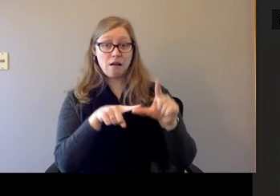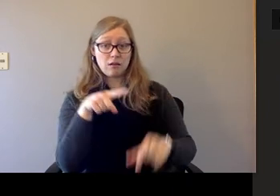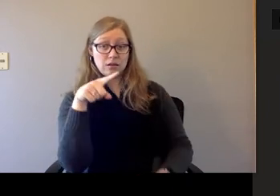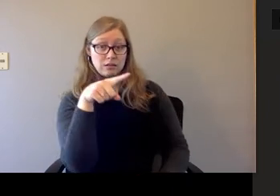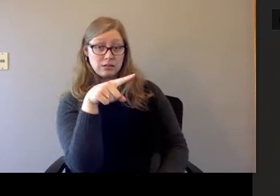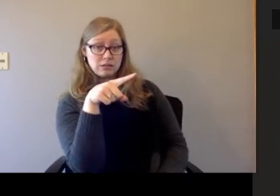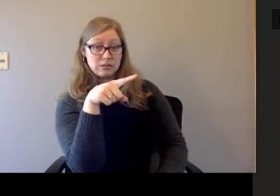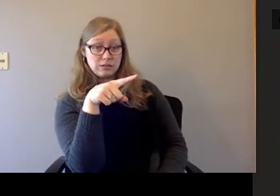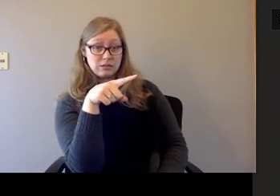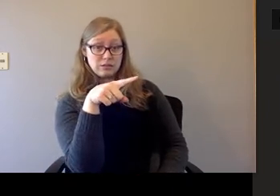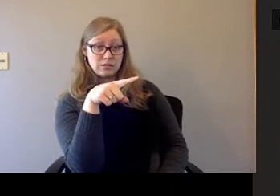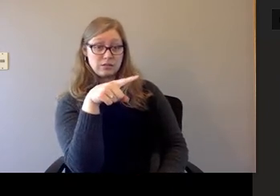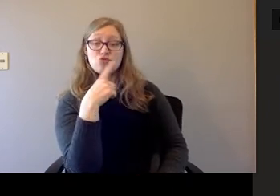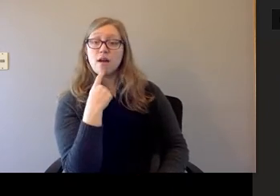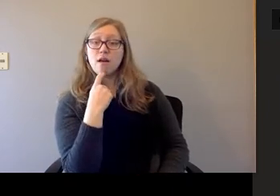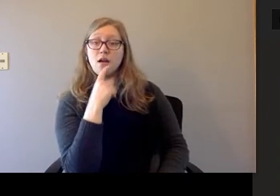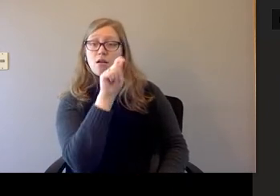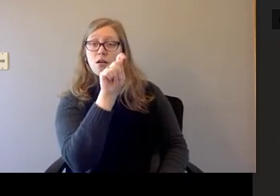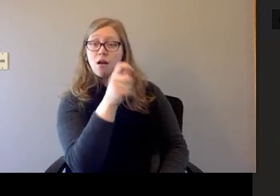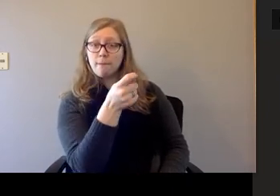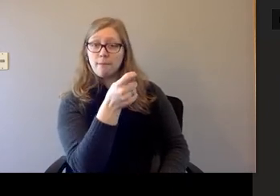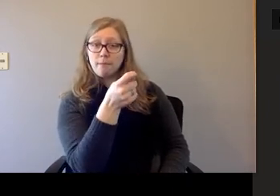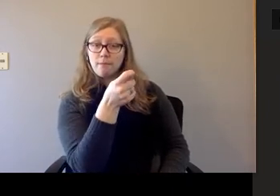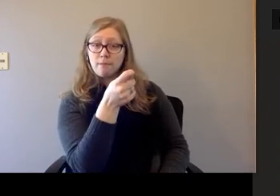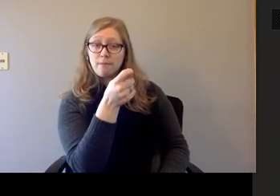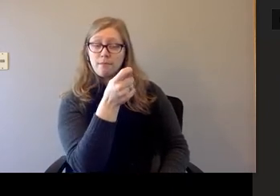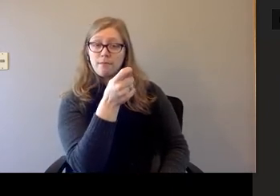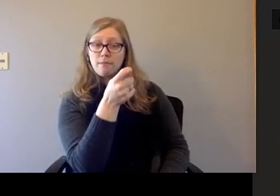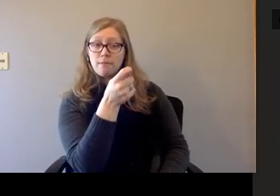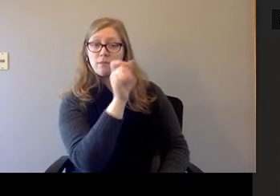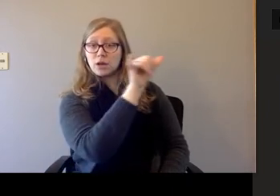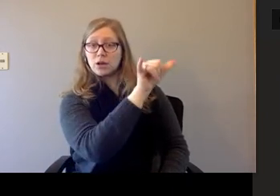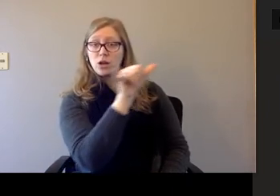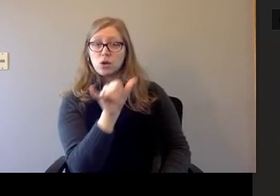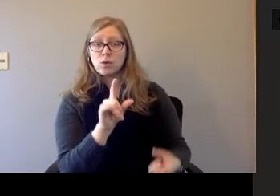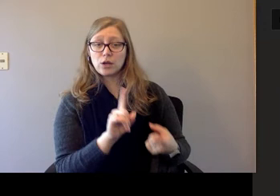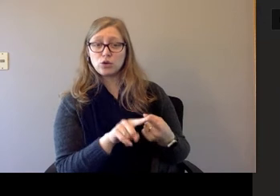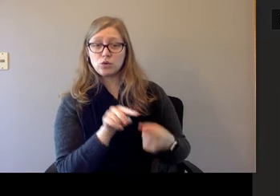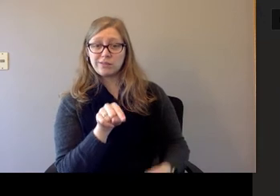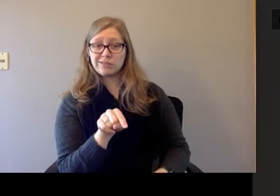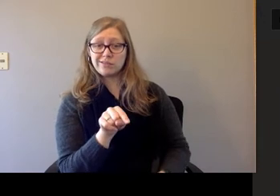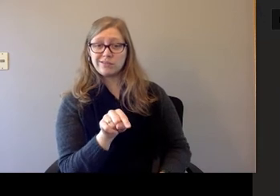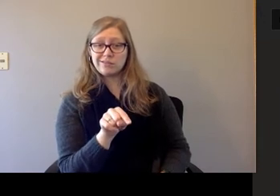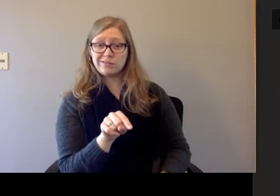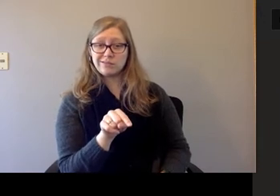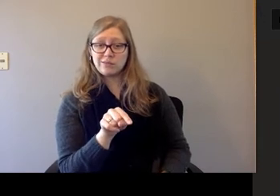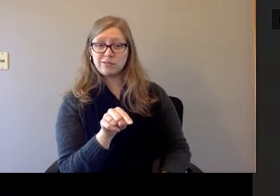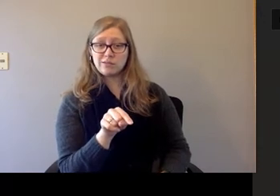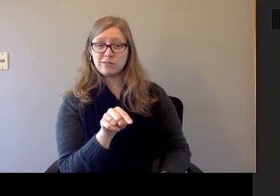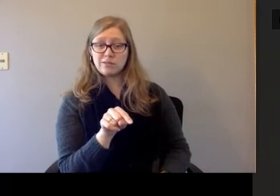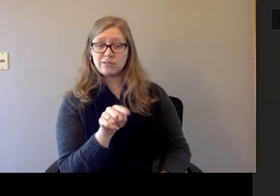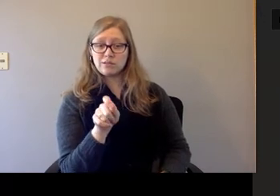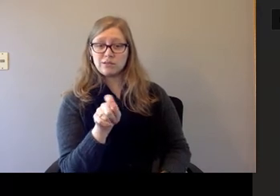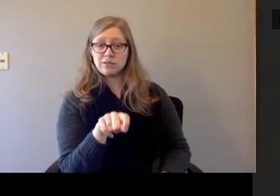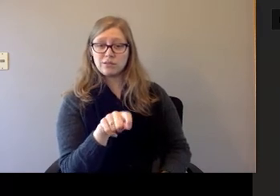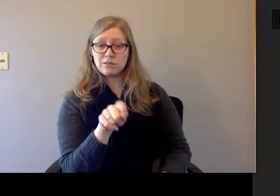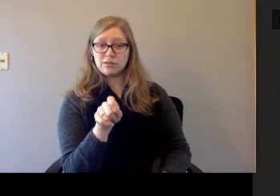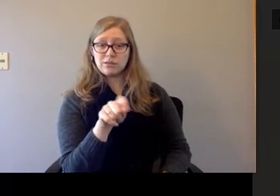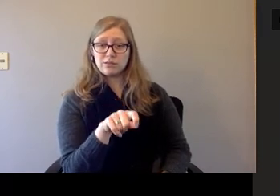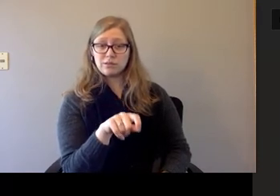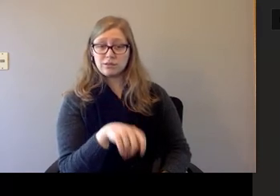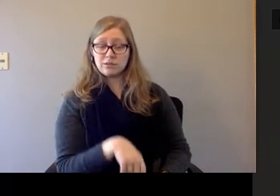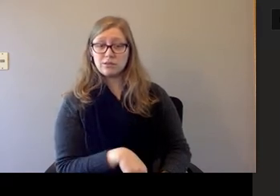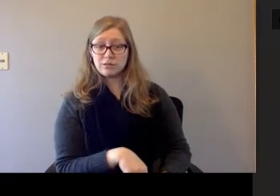KLN, is going to be congruent to MNL because those are alternate interior